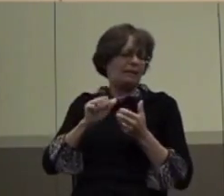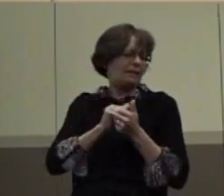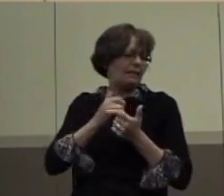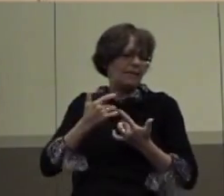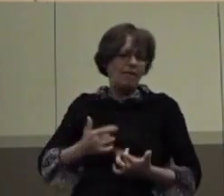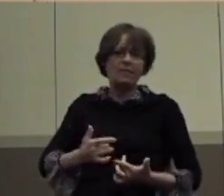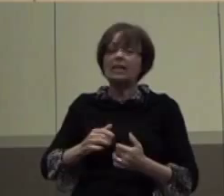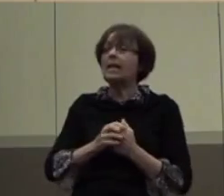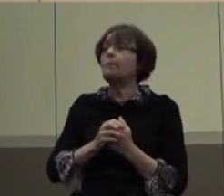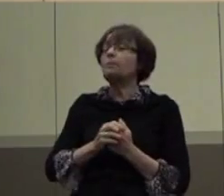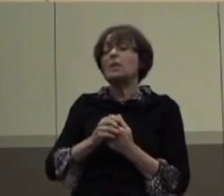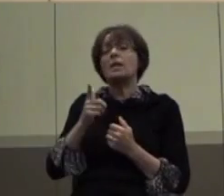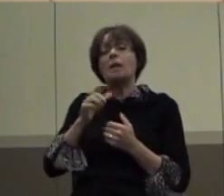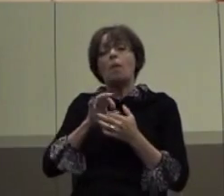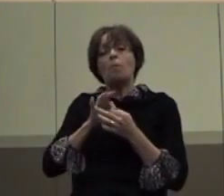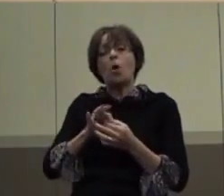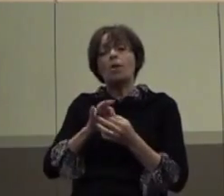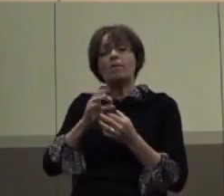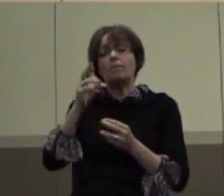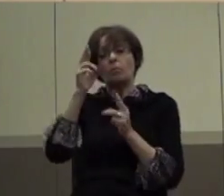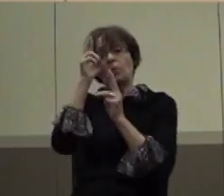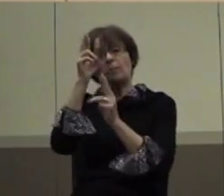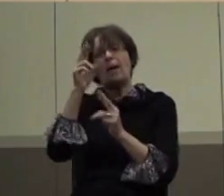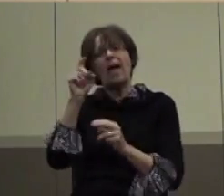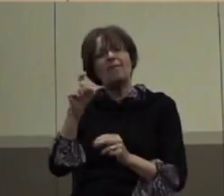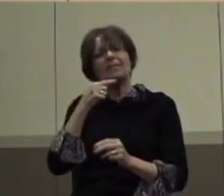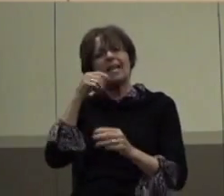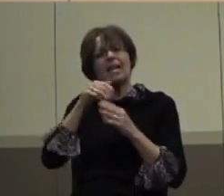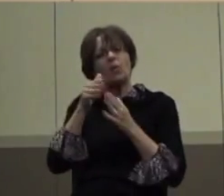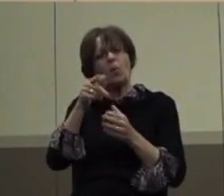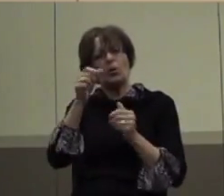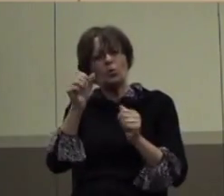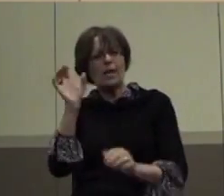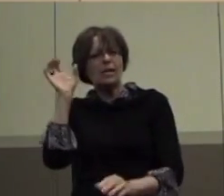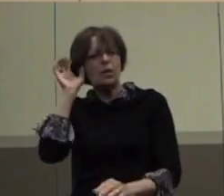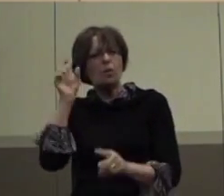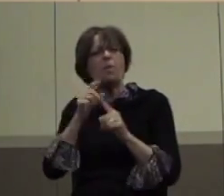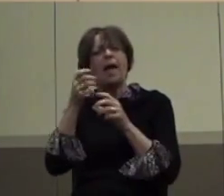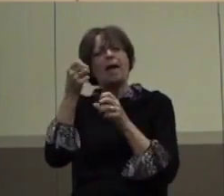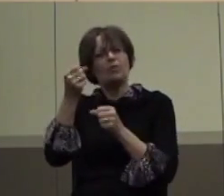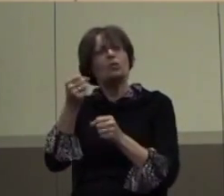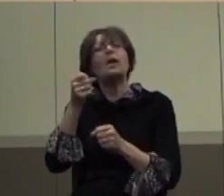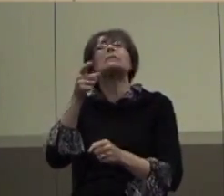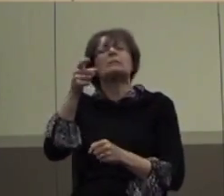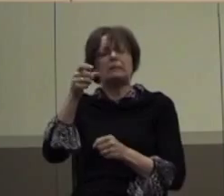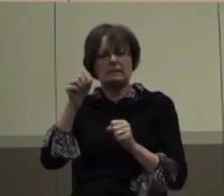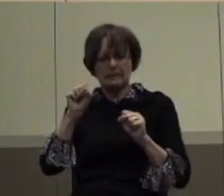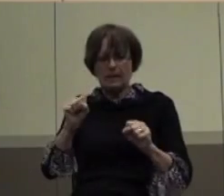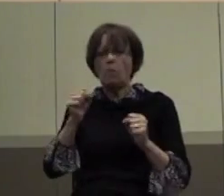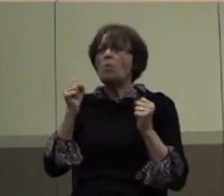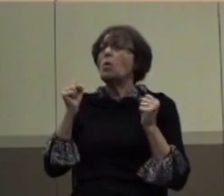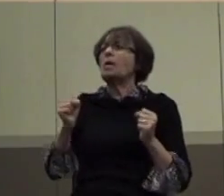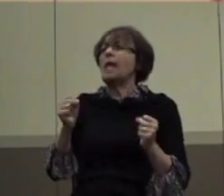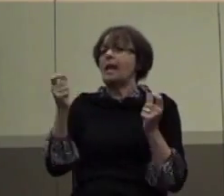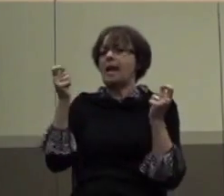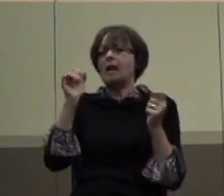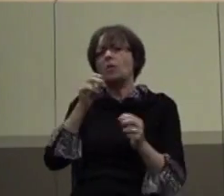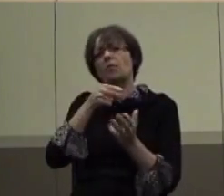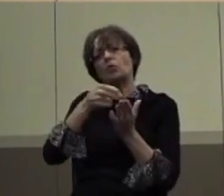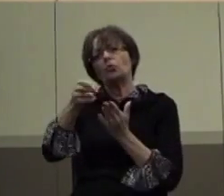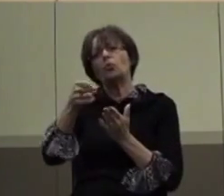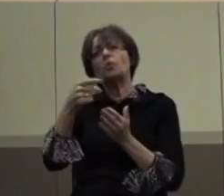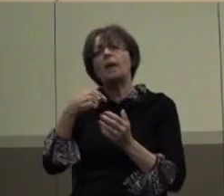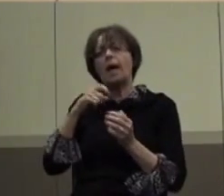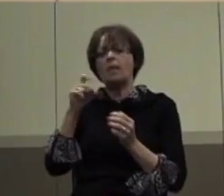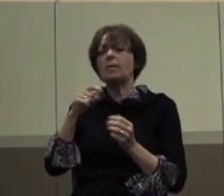of being respectful is I've got to say it in a way you can hear it, but I've got to trust that Carrie is perfectly capable of handling the truth. I've just got to say it in a